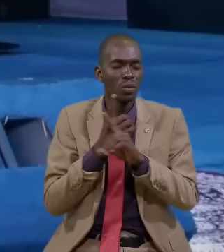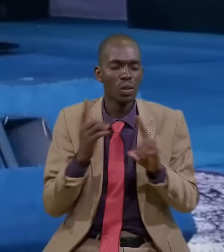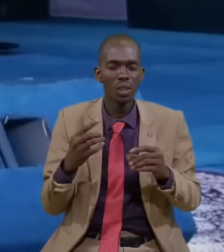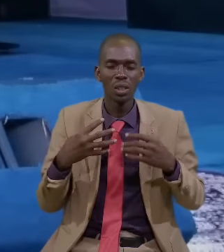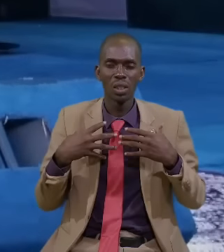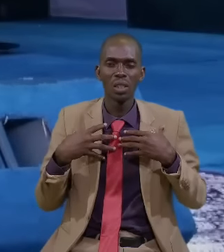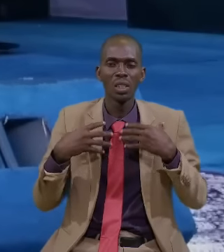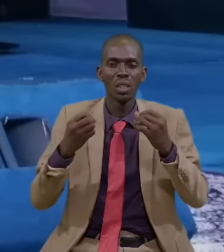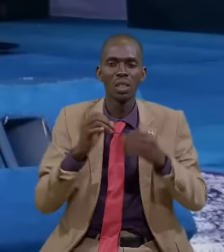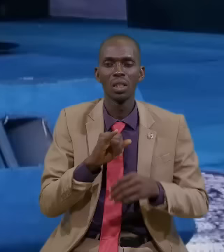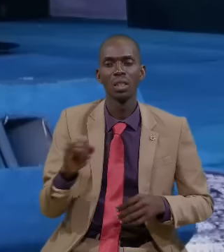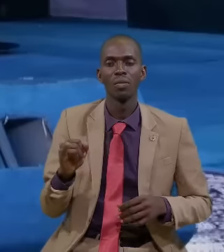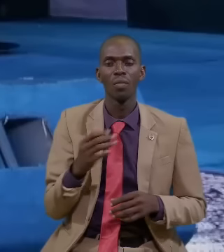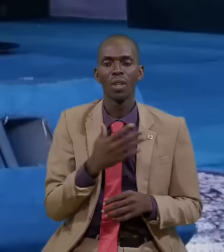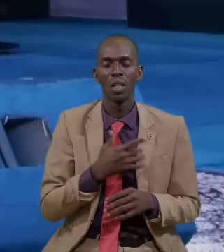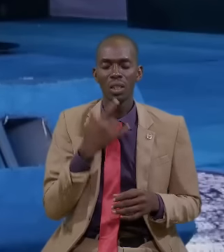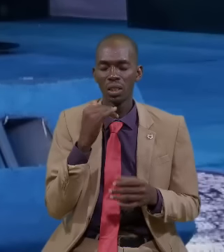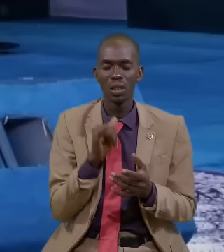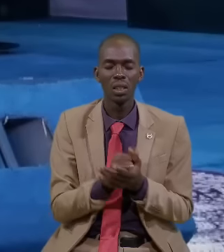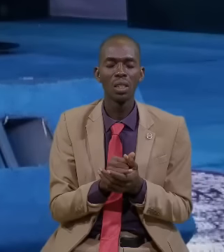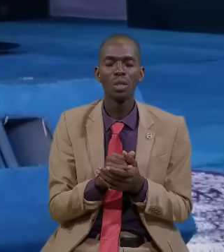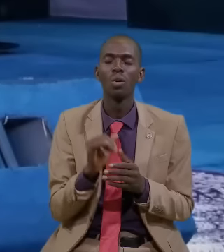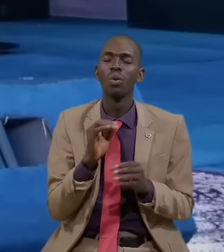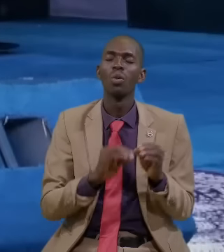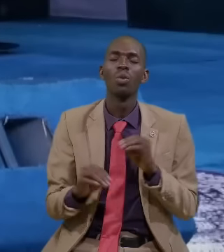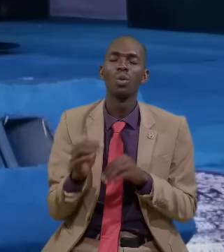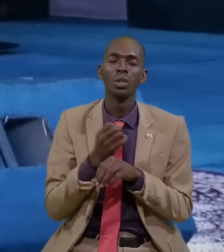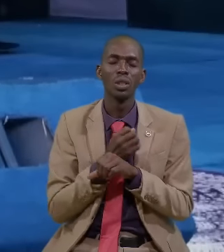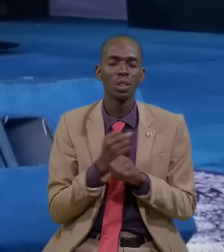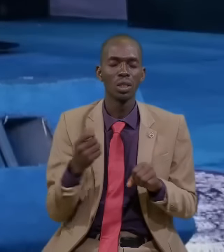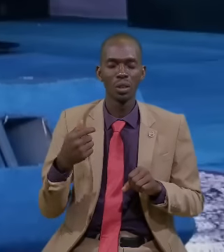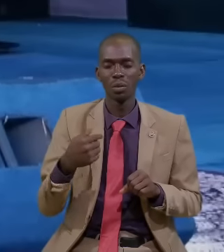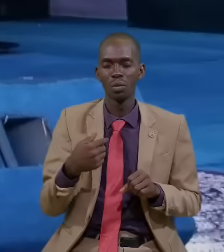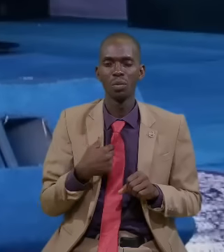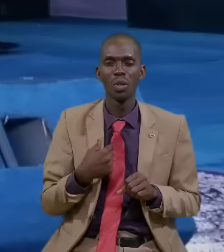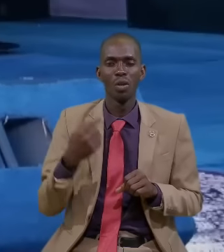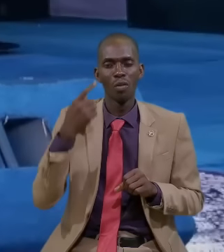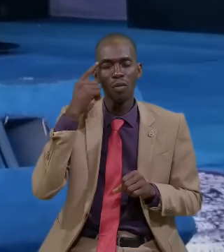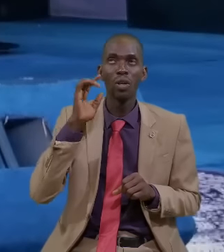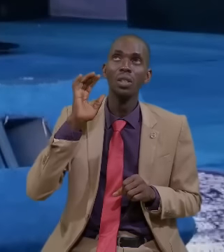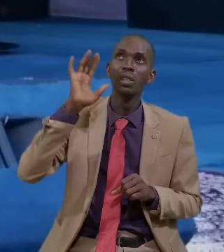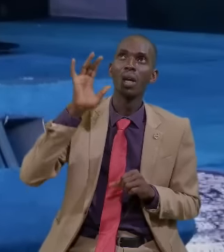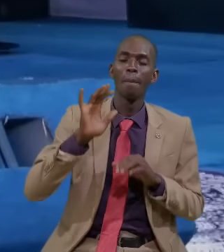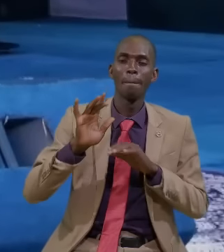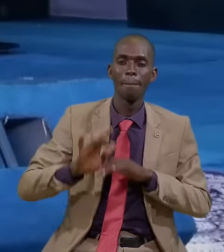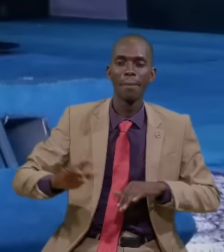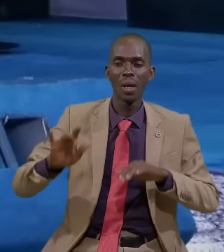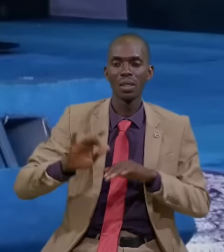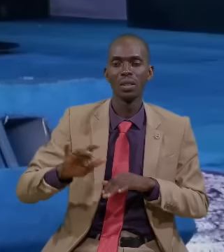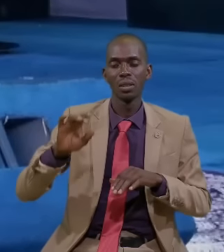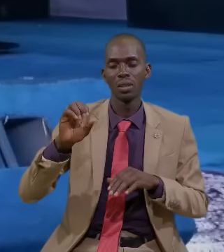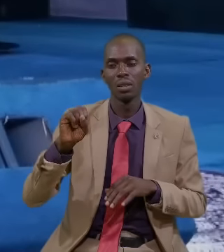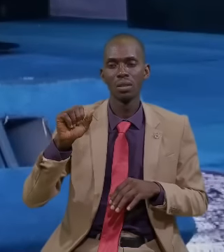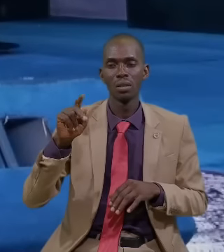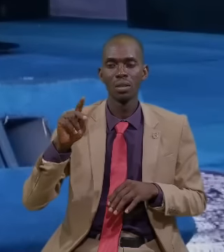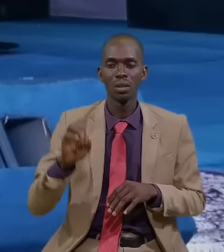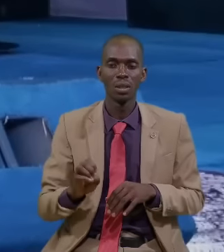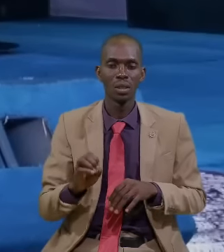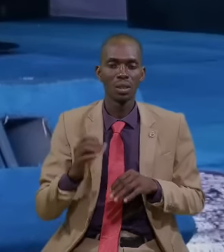oh, save me by thy mercy's sake, for thy mercy's sake. Jeremiah chapter